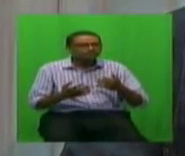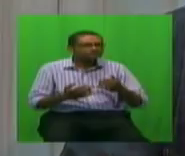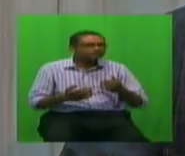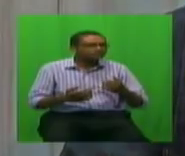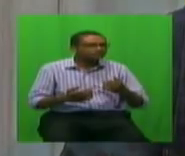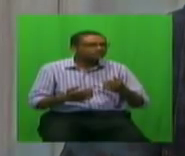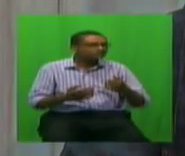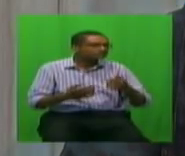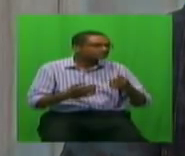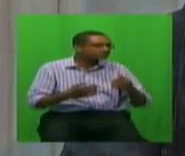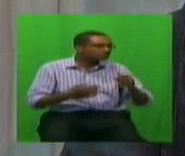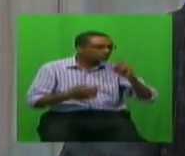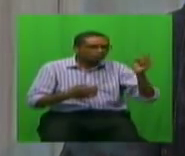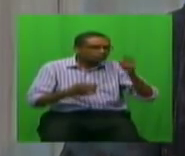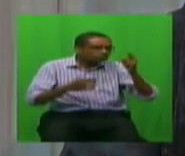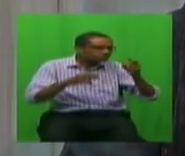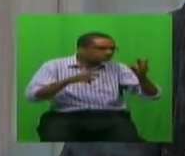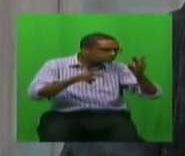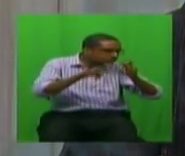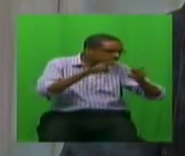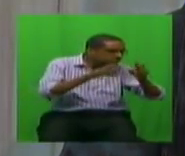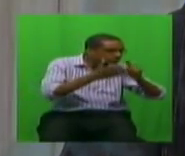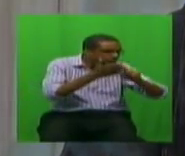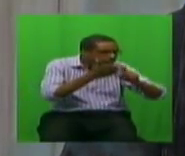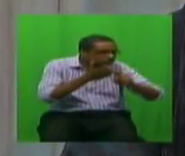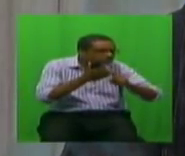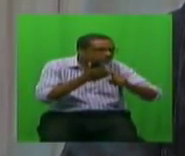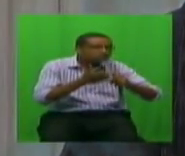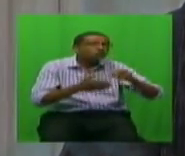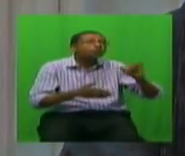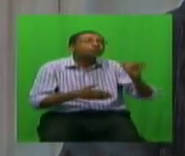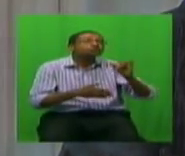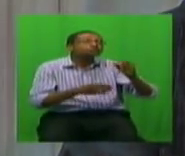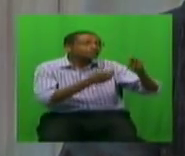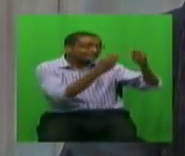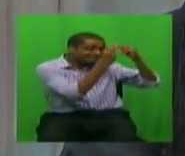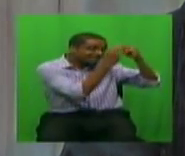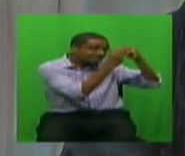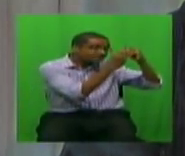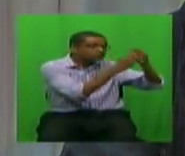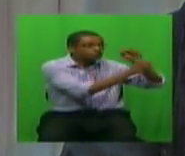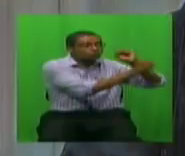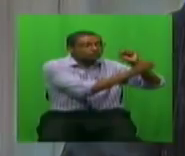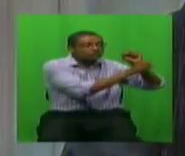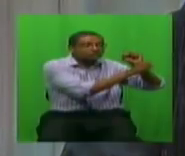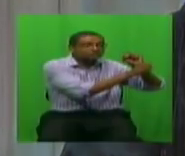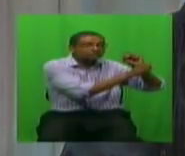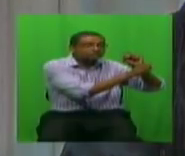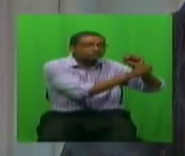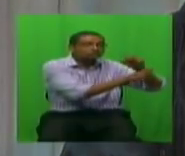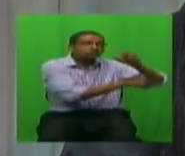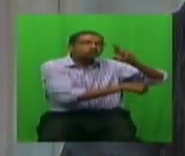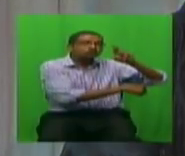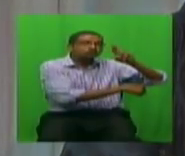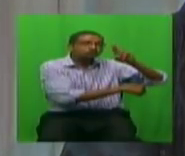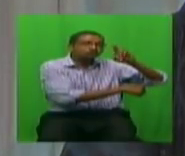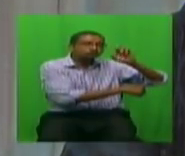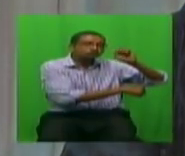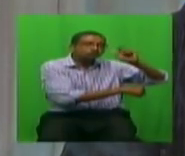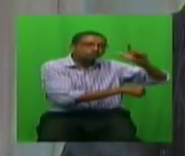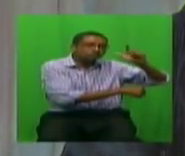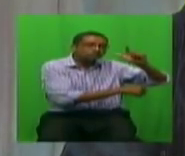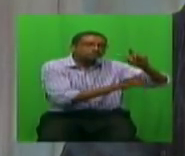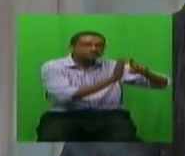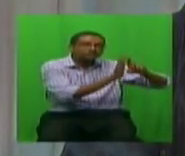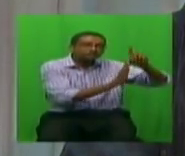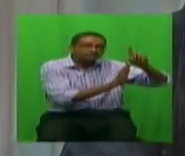through the support from my colleague, Minister of Works, Minister of Rural Development and Local Government, who was out with me yesterday, CPEP, URP,